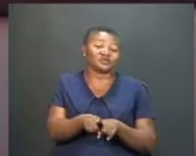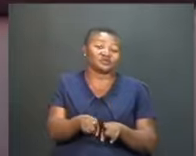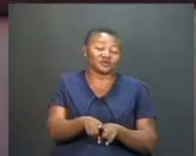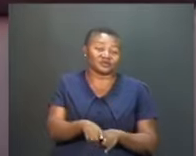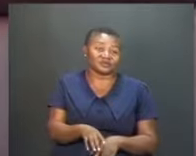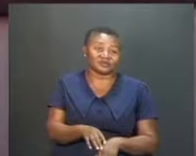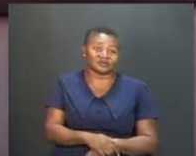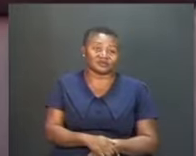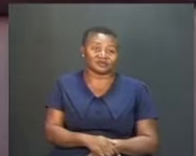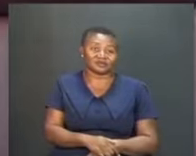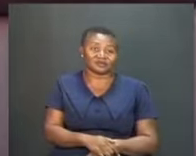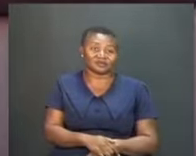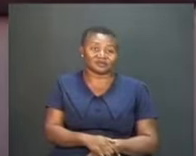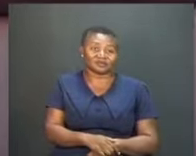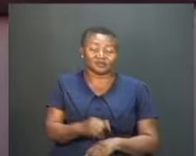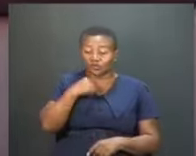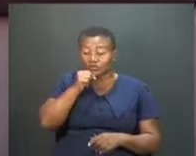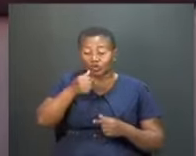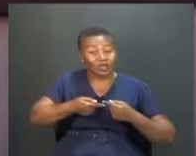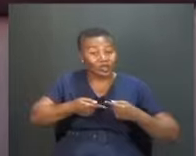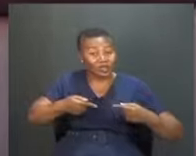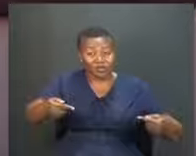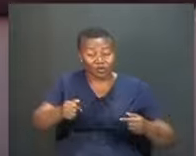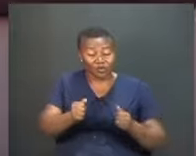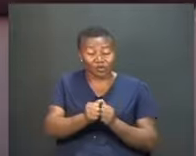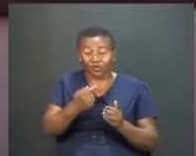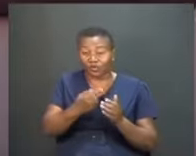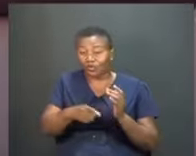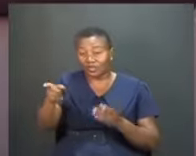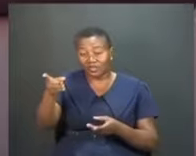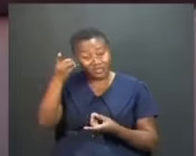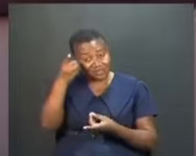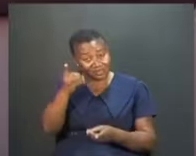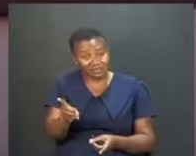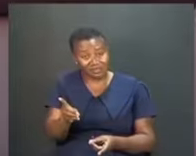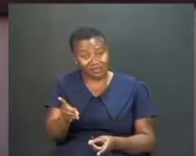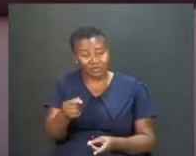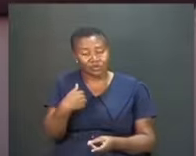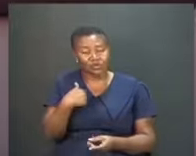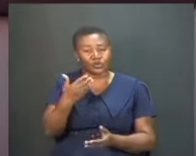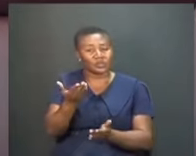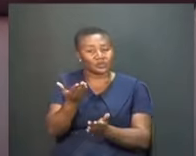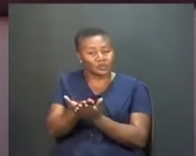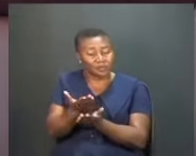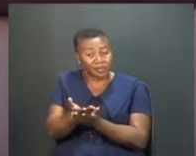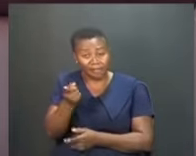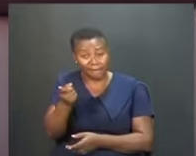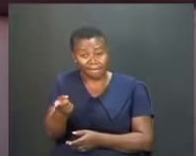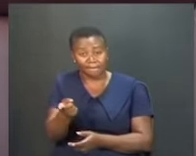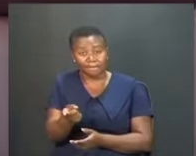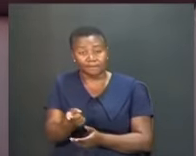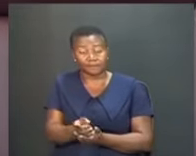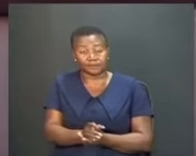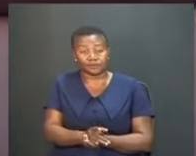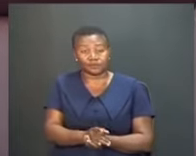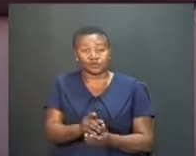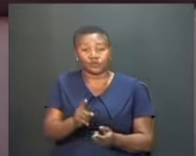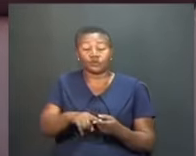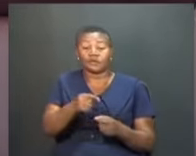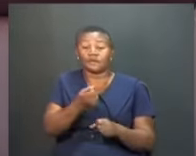Much as we are not opposed to this application, we want to urge upon him to